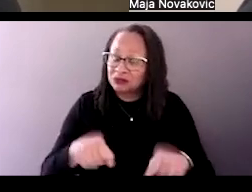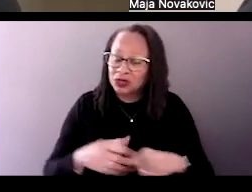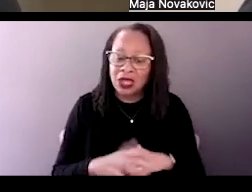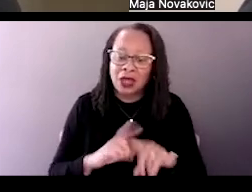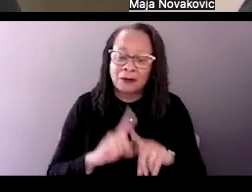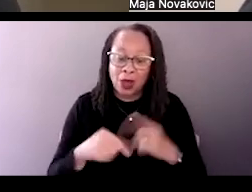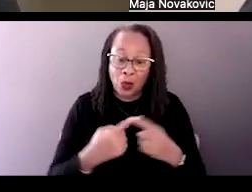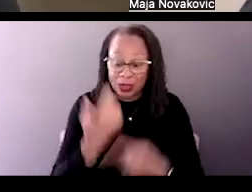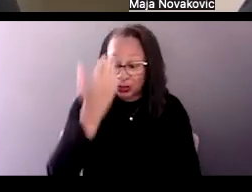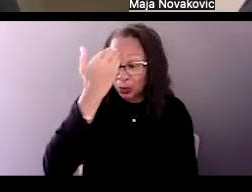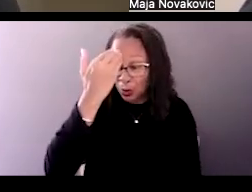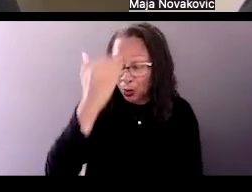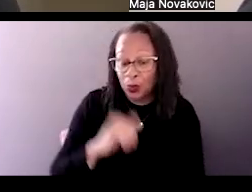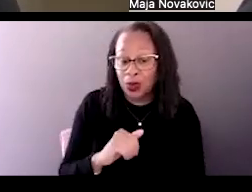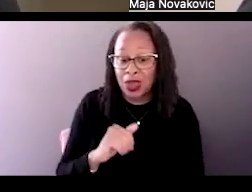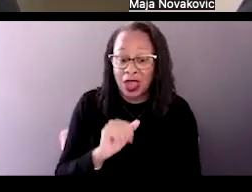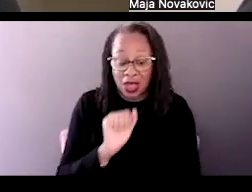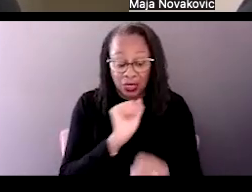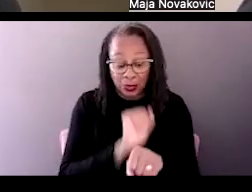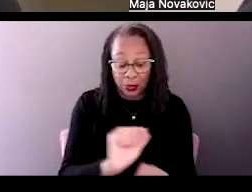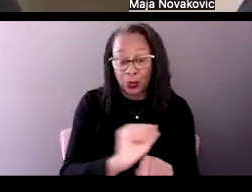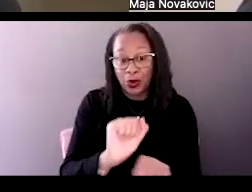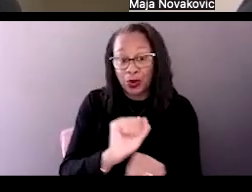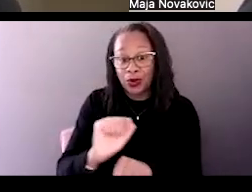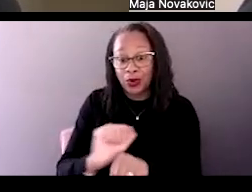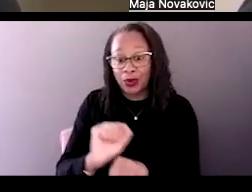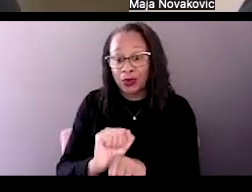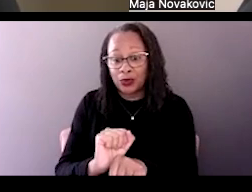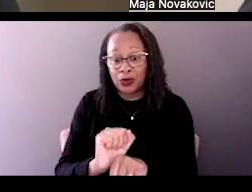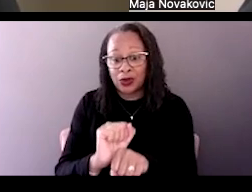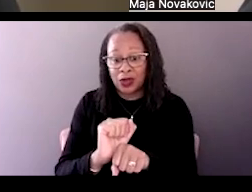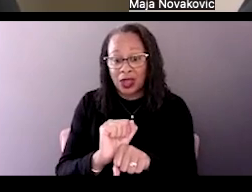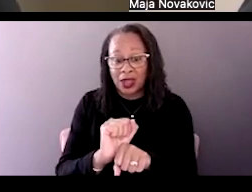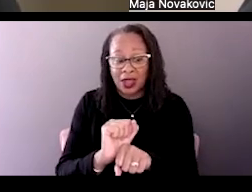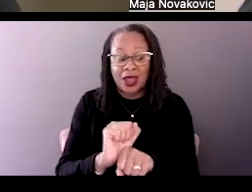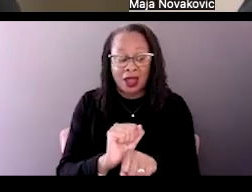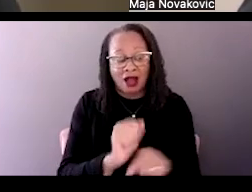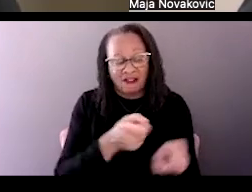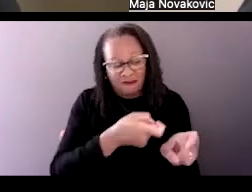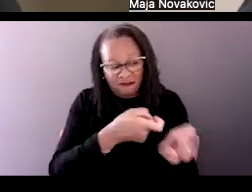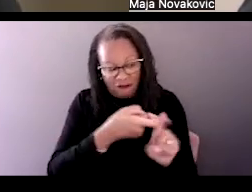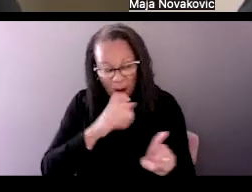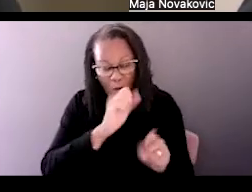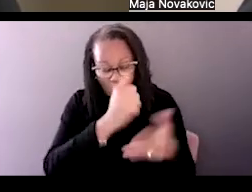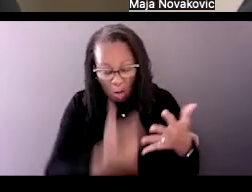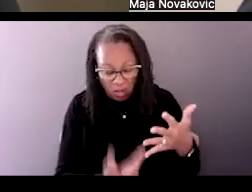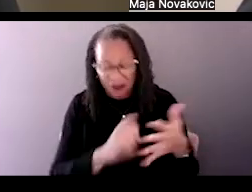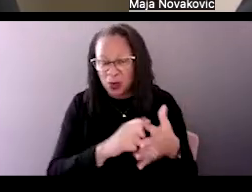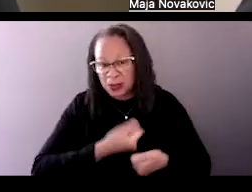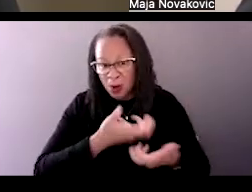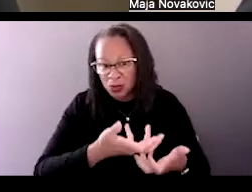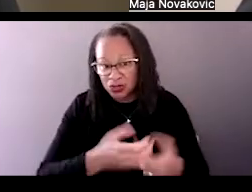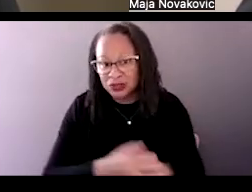you know that the works result from that emotion and that you